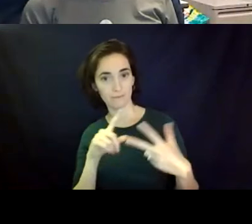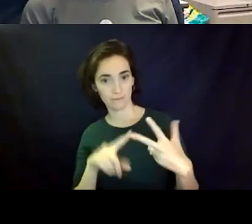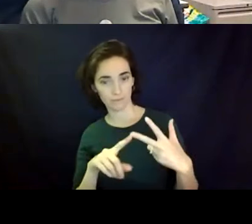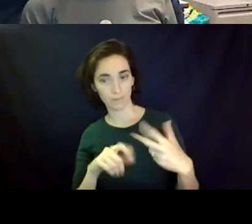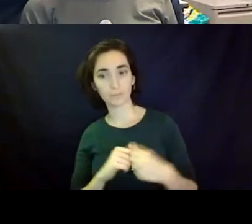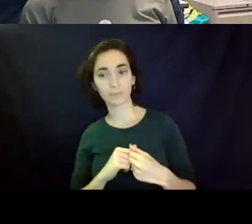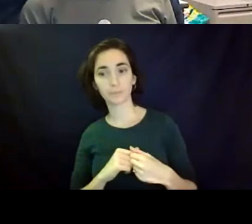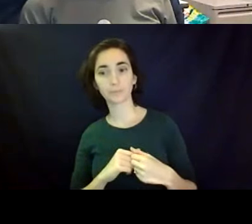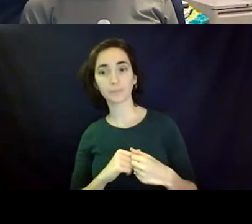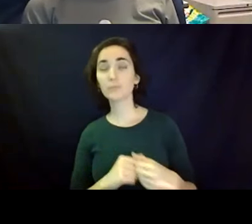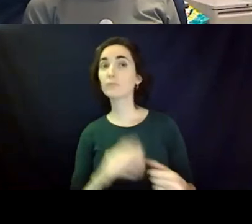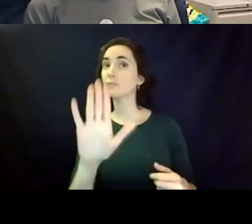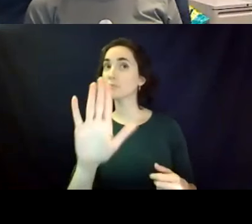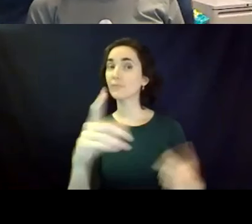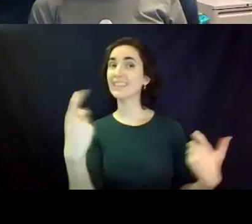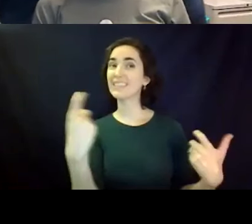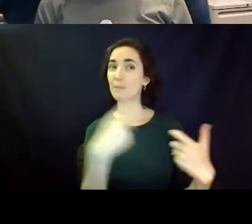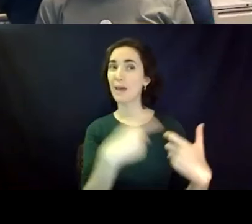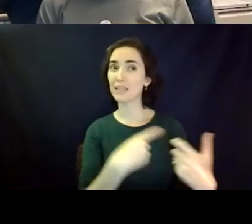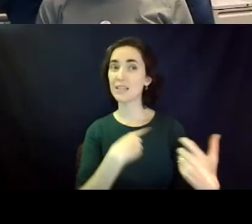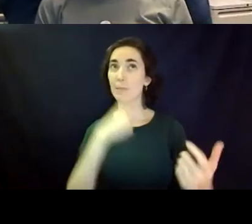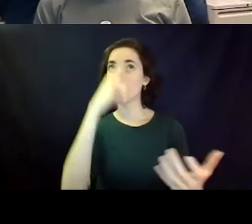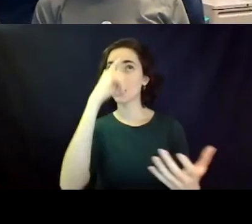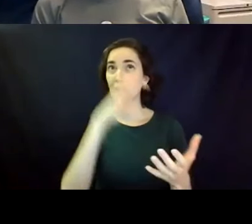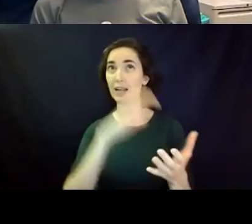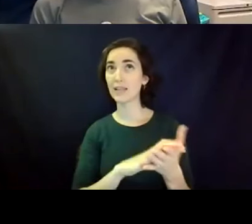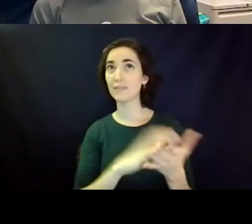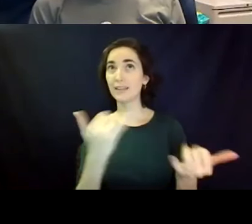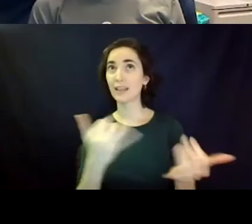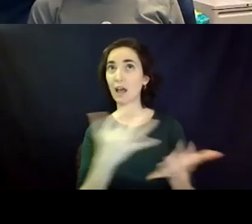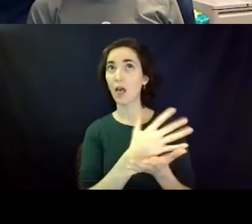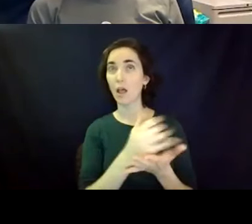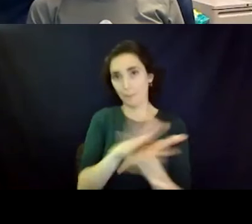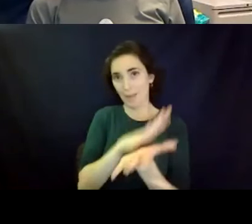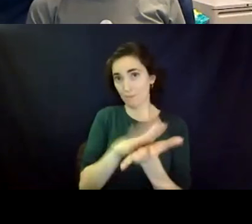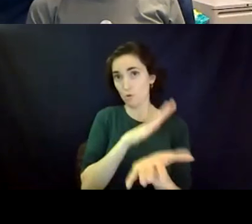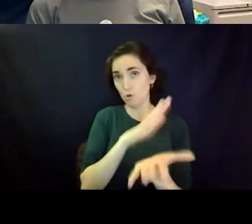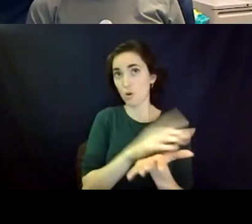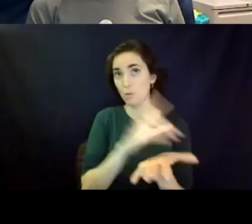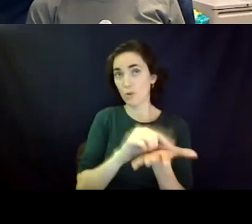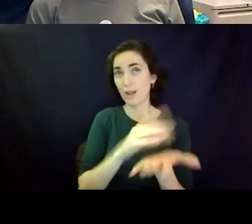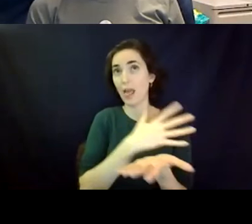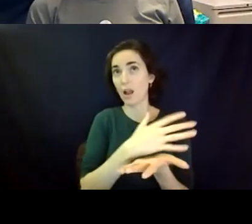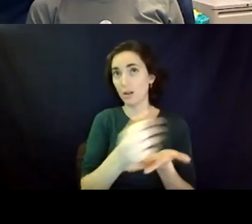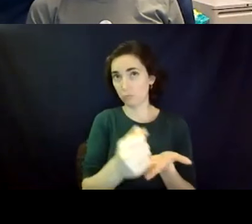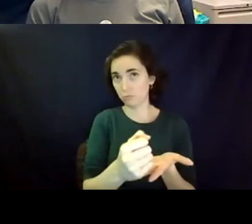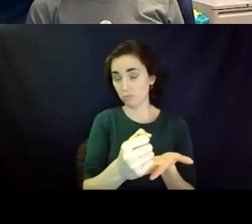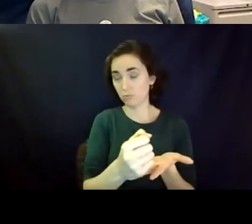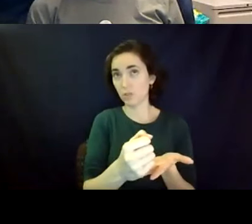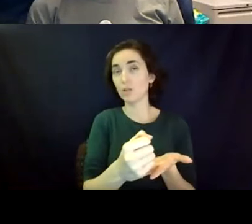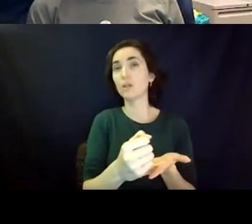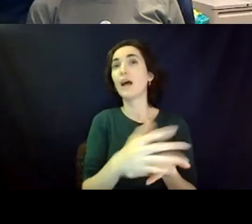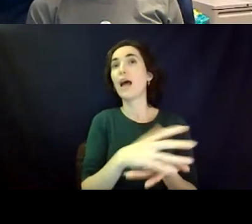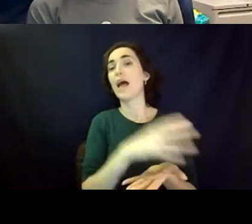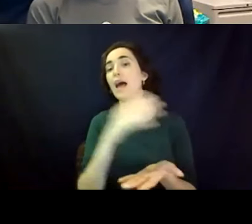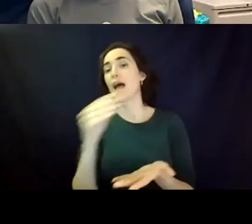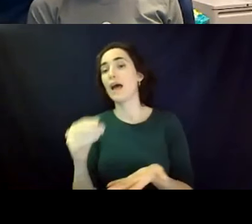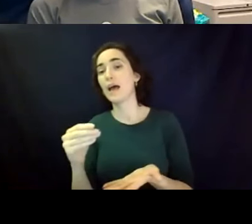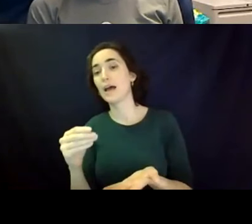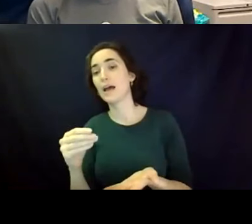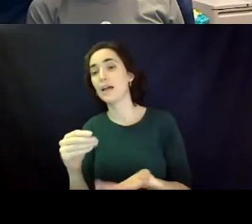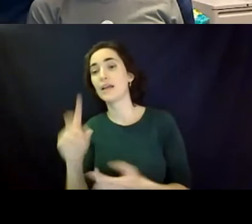The Spanish ones, I believe we ran out of the ones that are actually in hard copy and print, and we did not print the ones